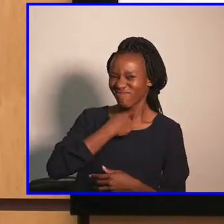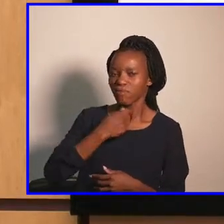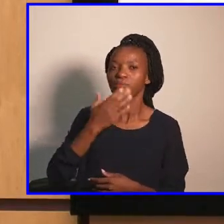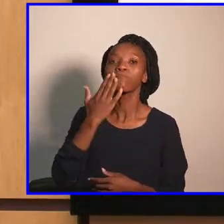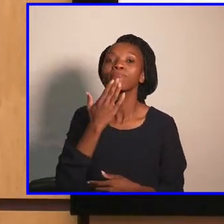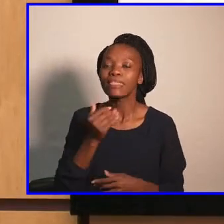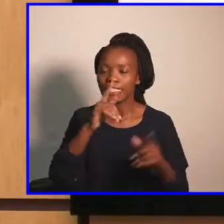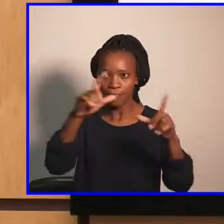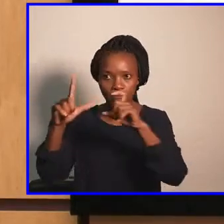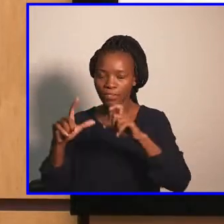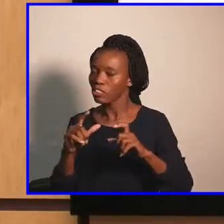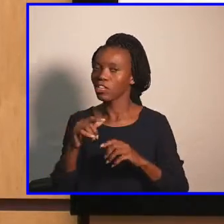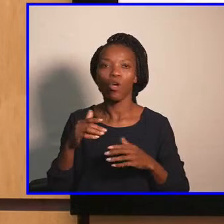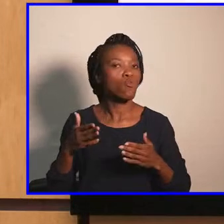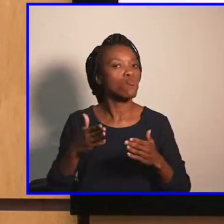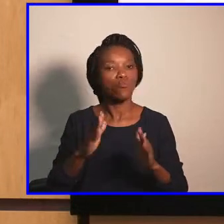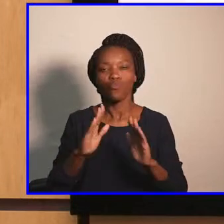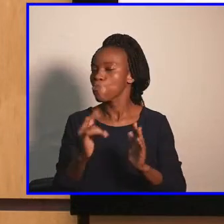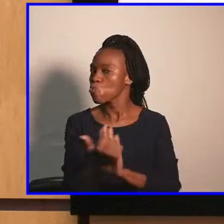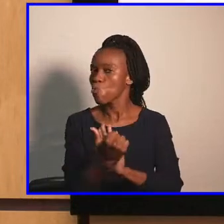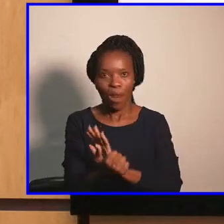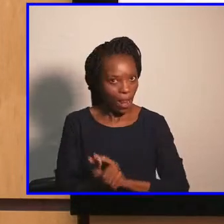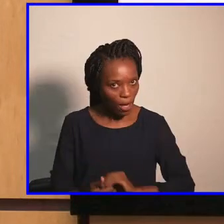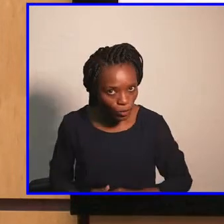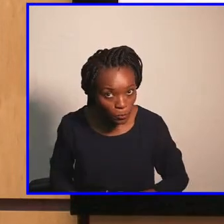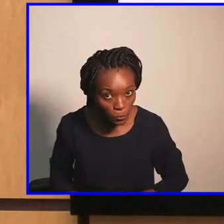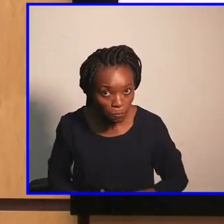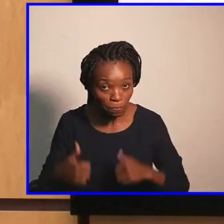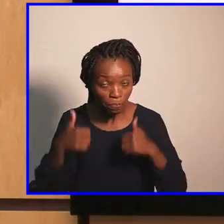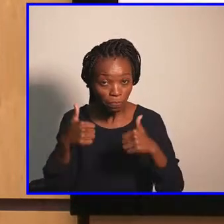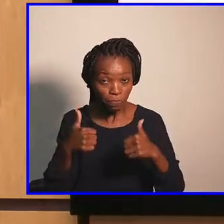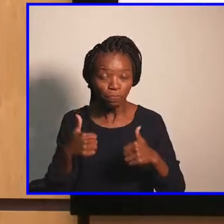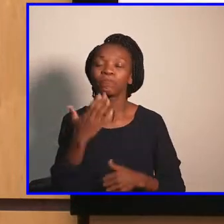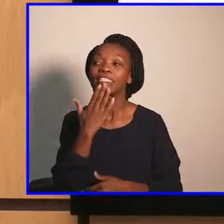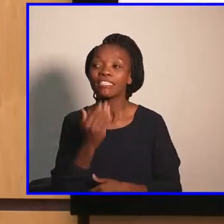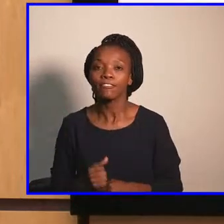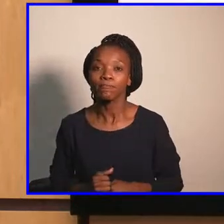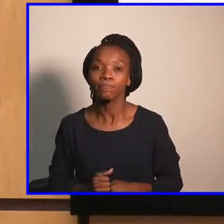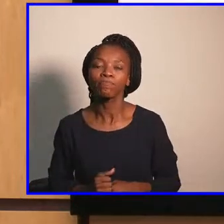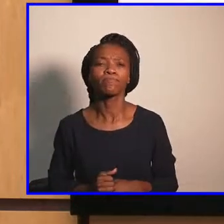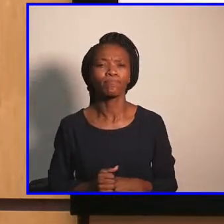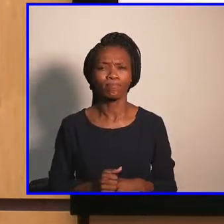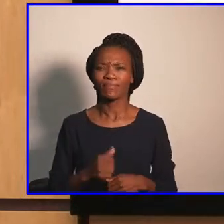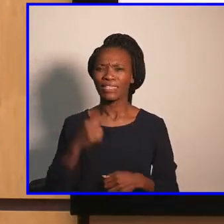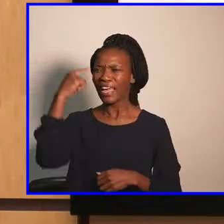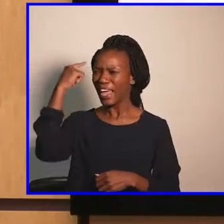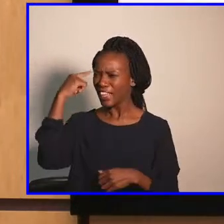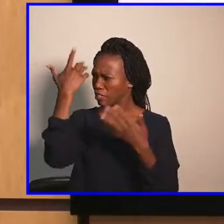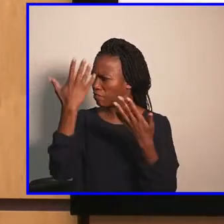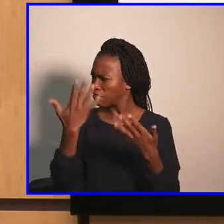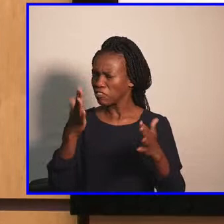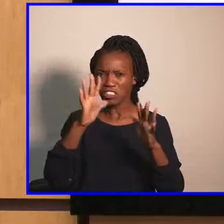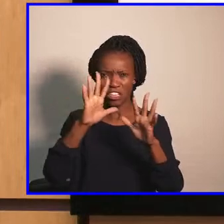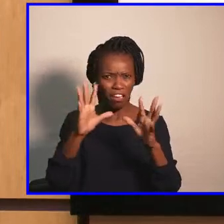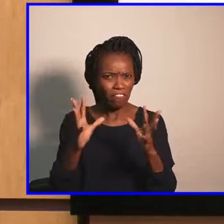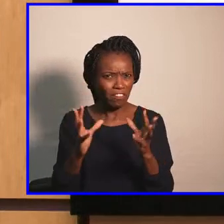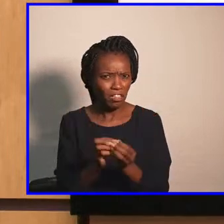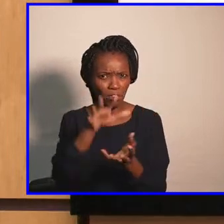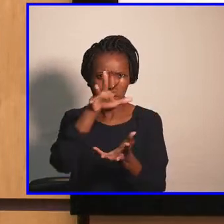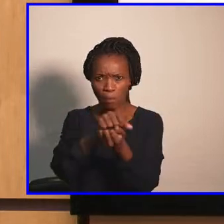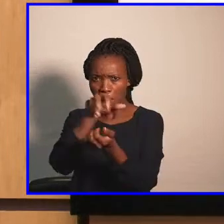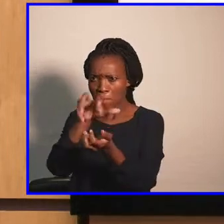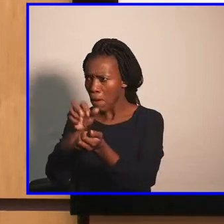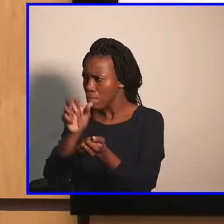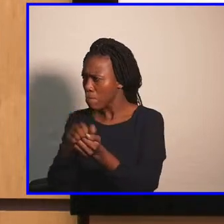pictures. So that is the request. I'm sure I I've done all the briefing that is required,